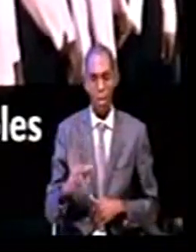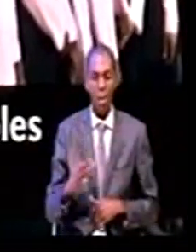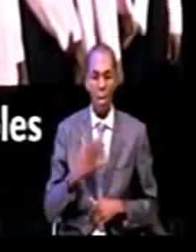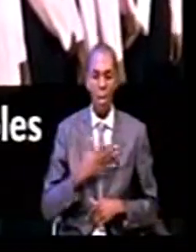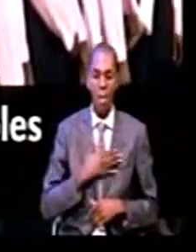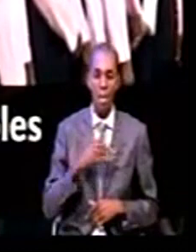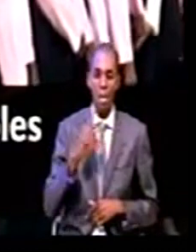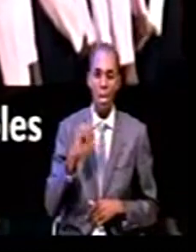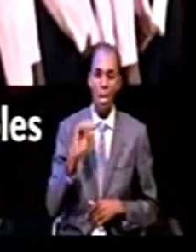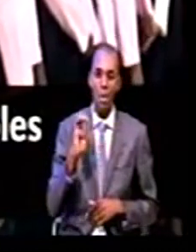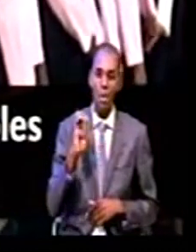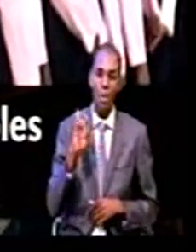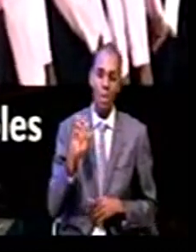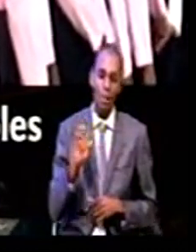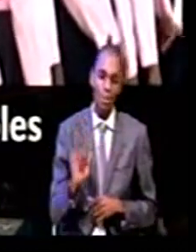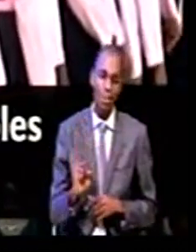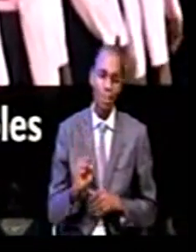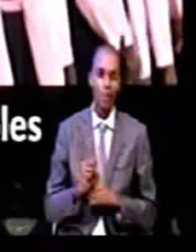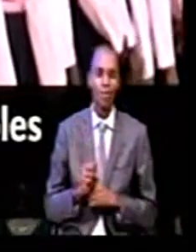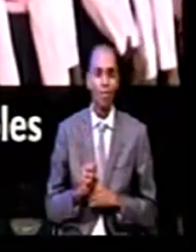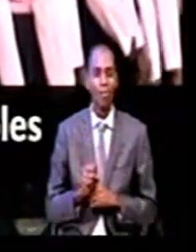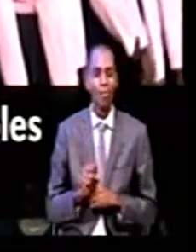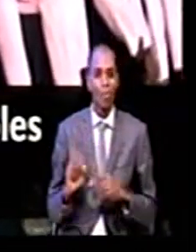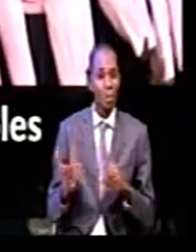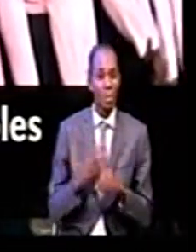whole, from the top of my head to the soul.